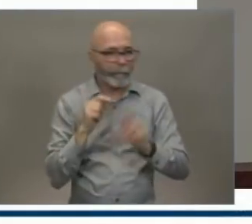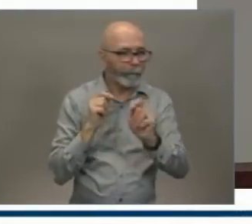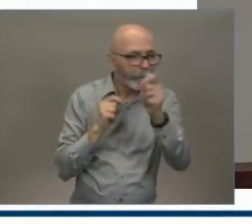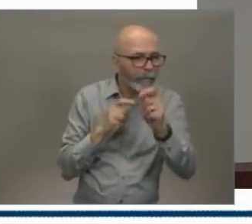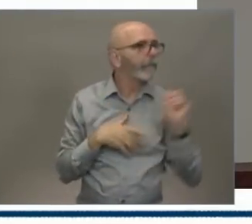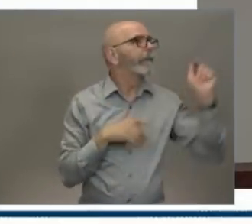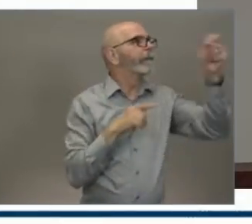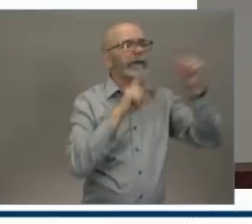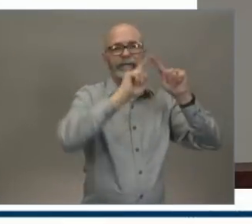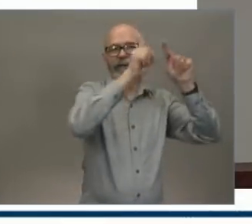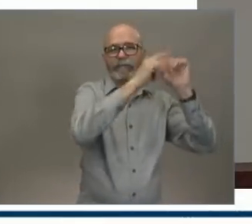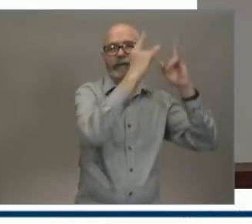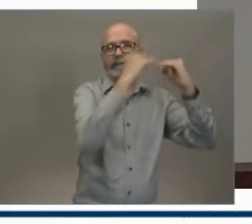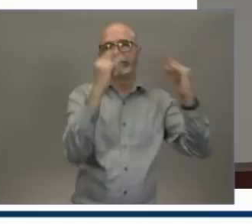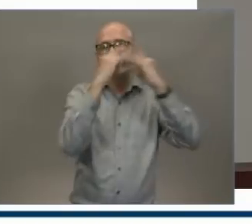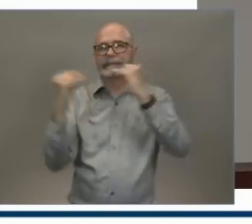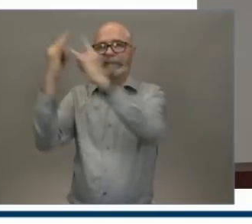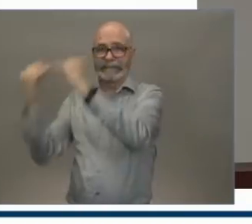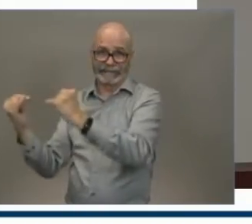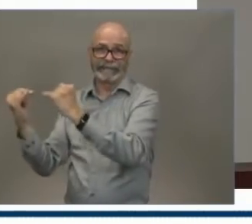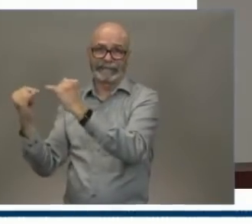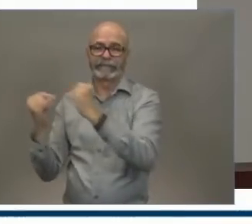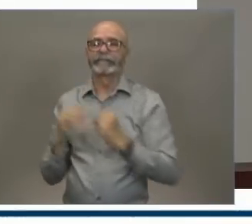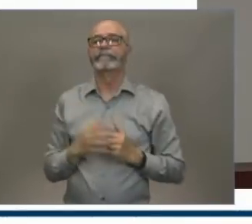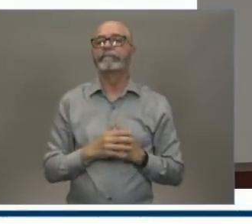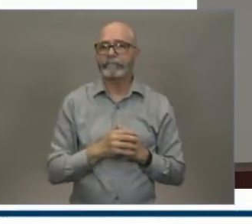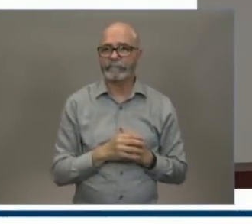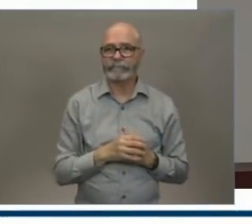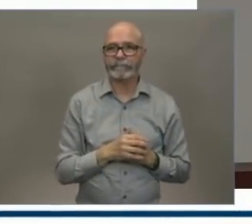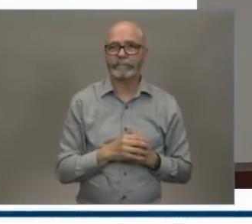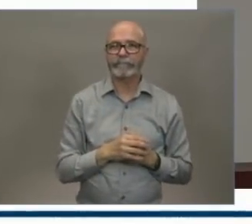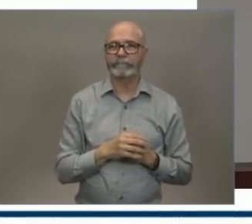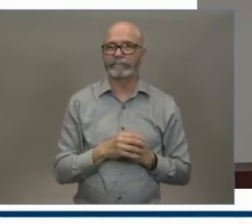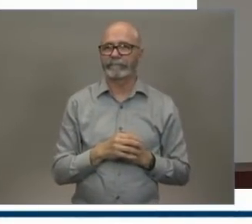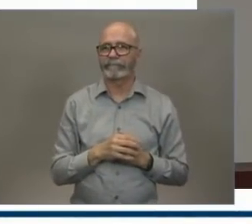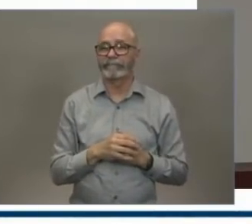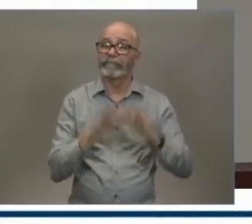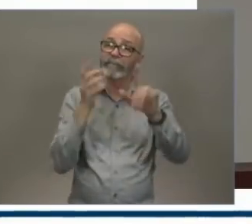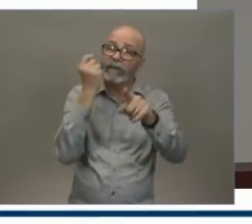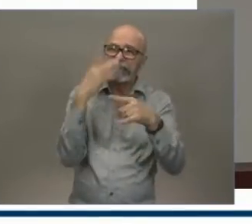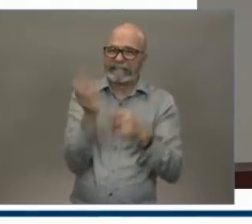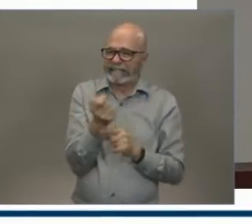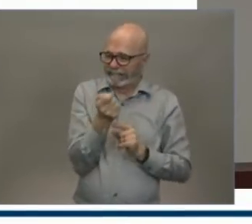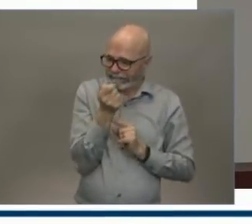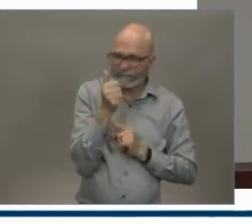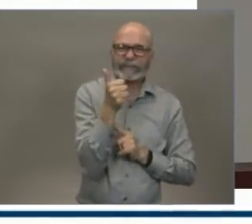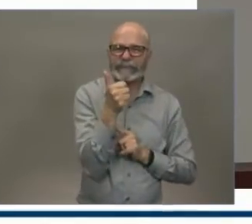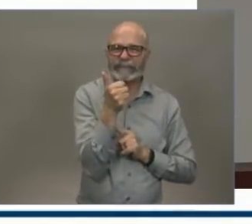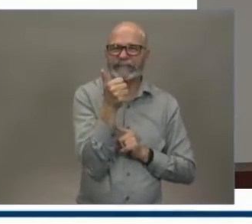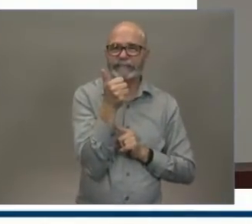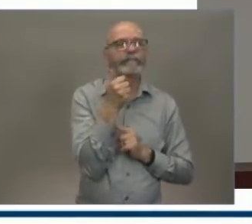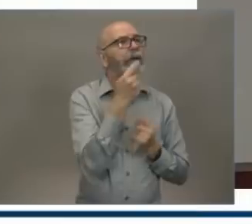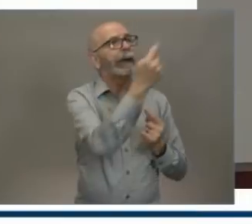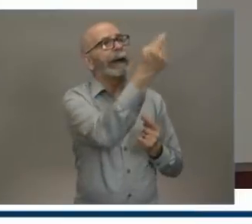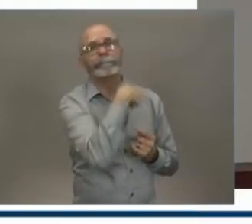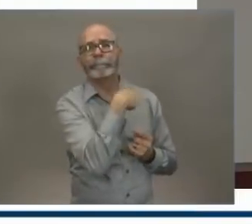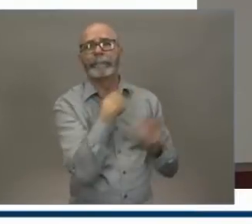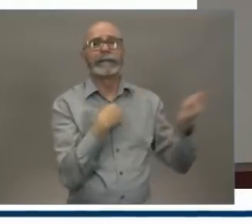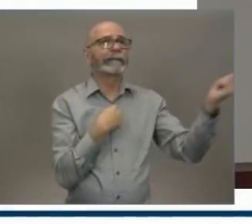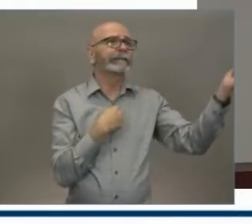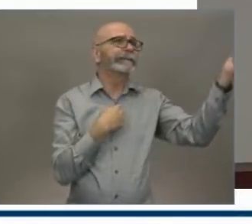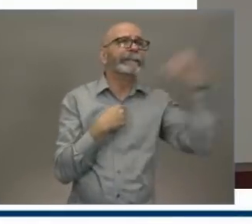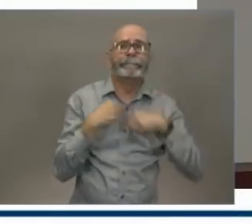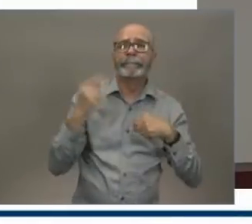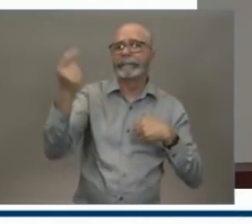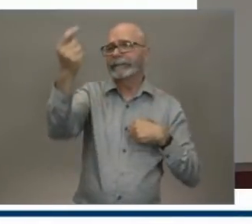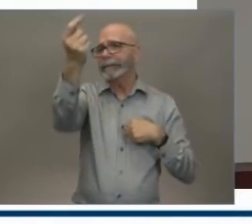encouraging, there are very small numbers of students who may still be coming back, and we'll certainly continue to work with universities to make sure